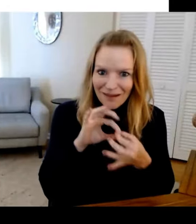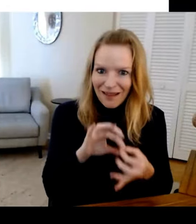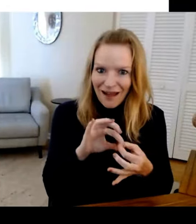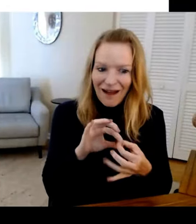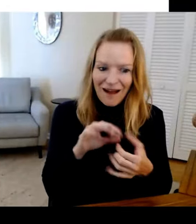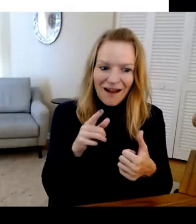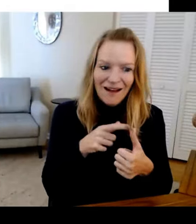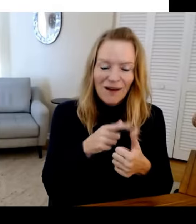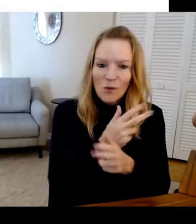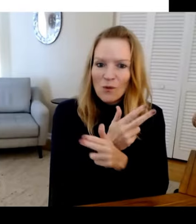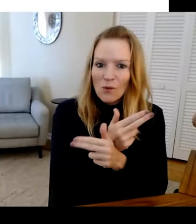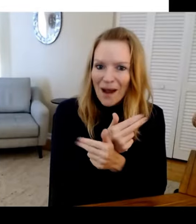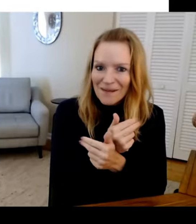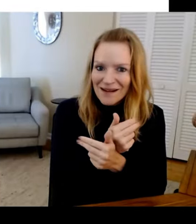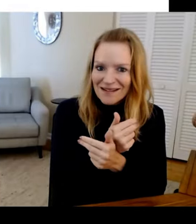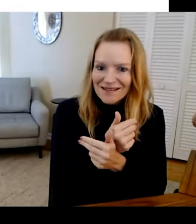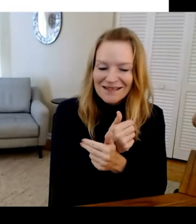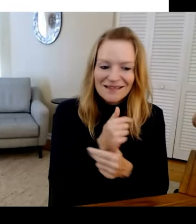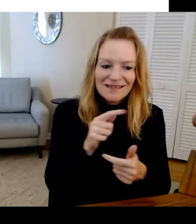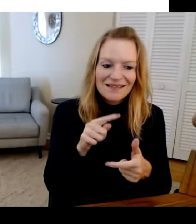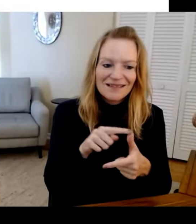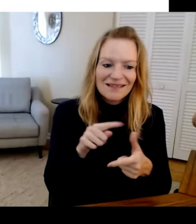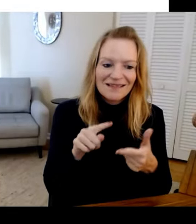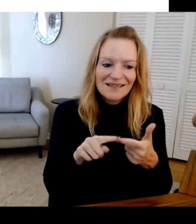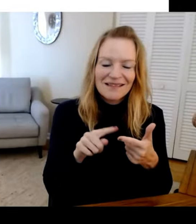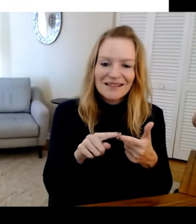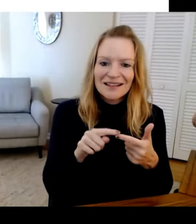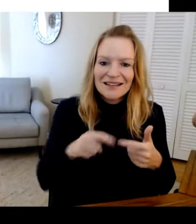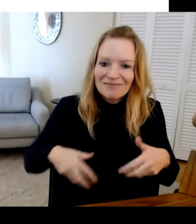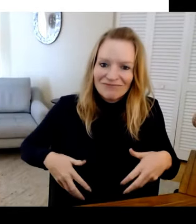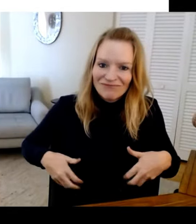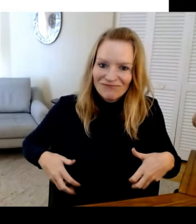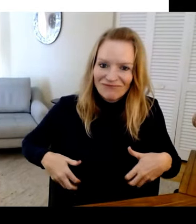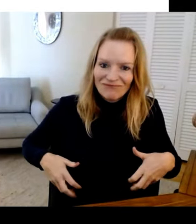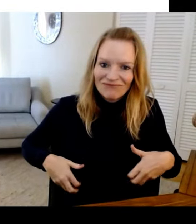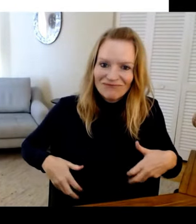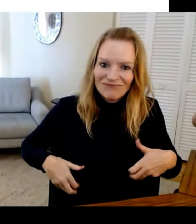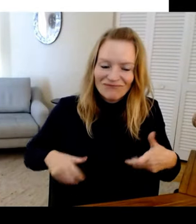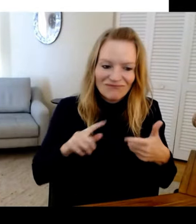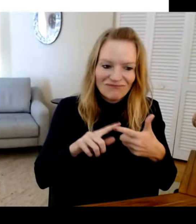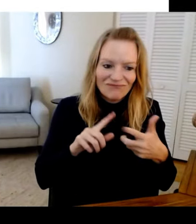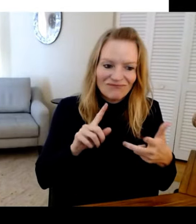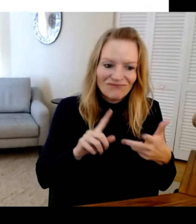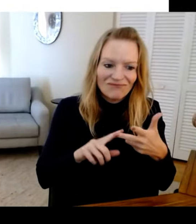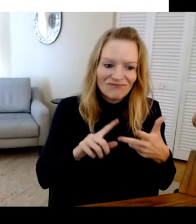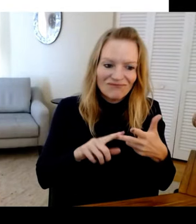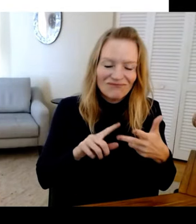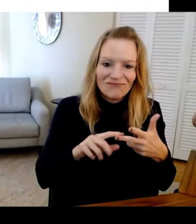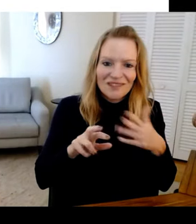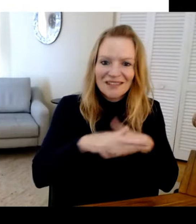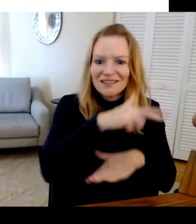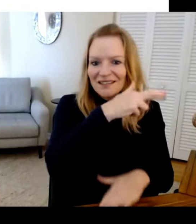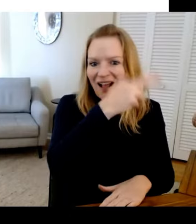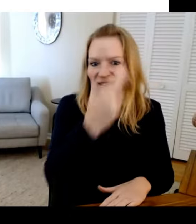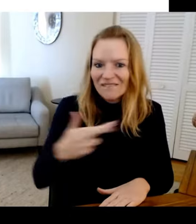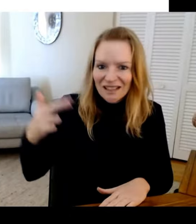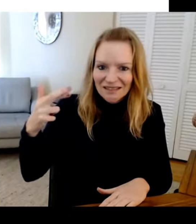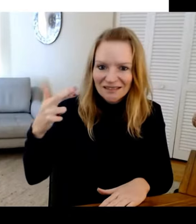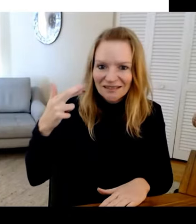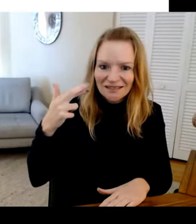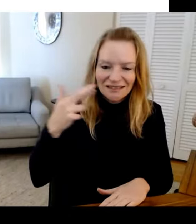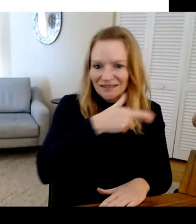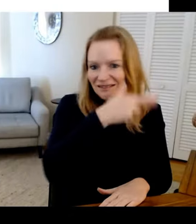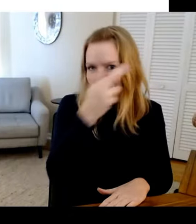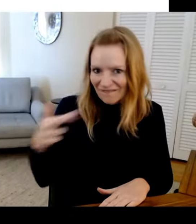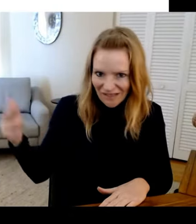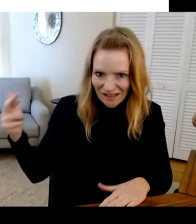That picture is a brain related to what? A rabbit, B, chimpanzee,